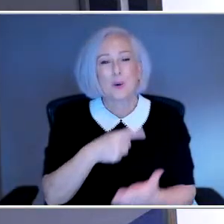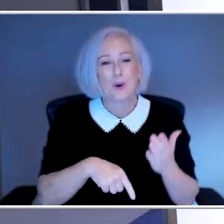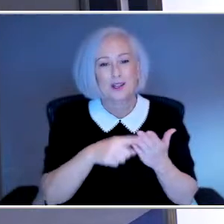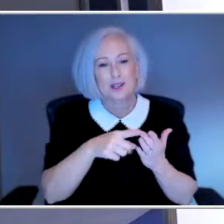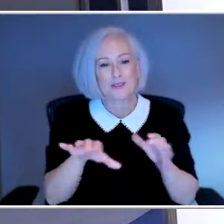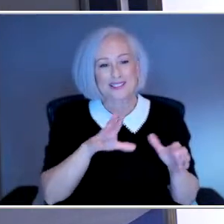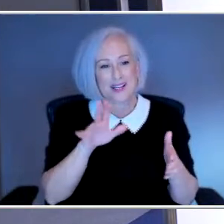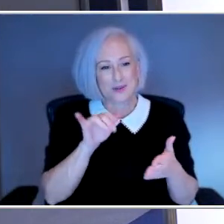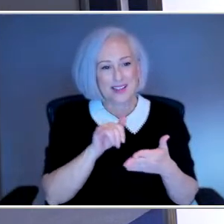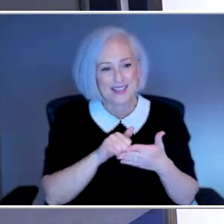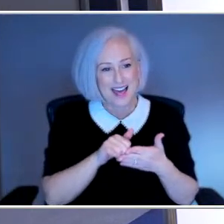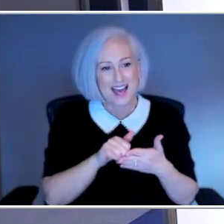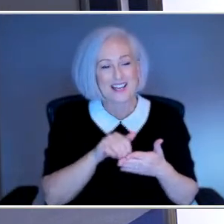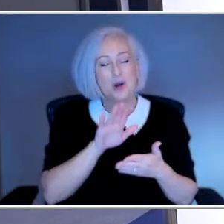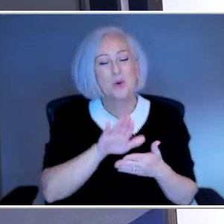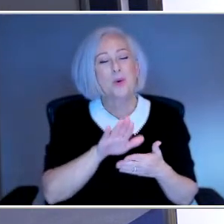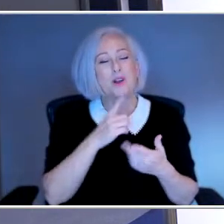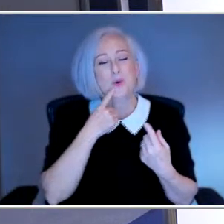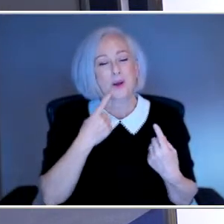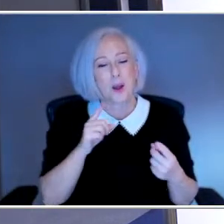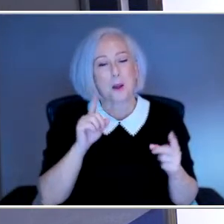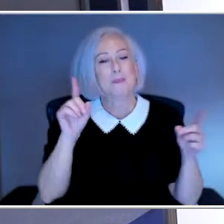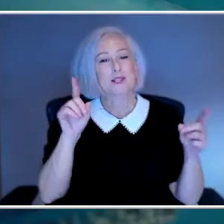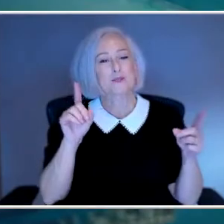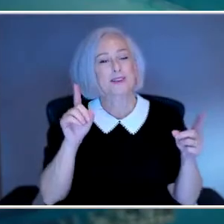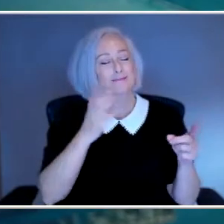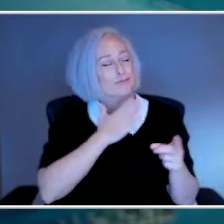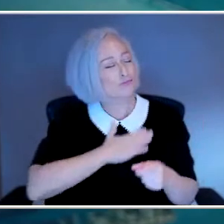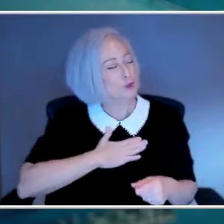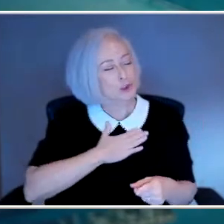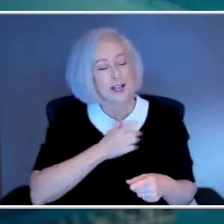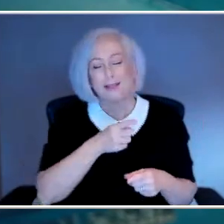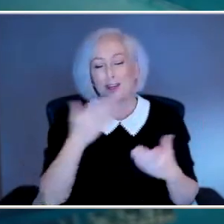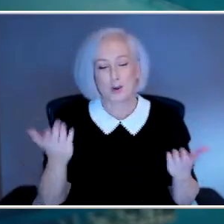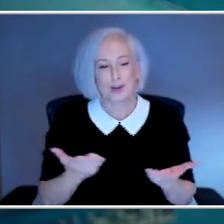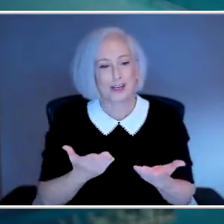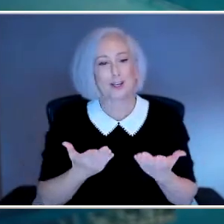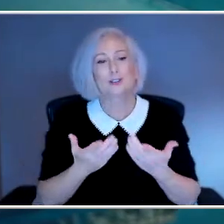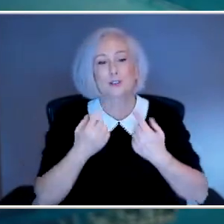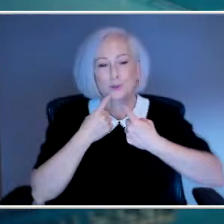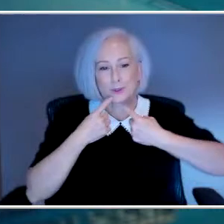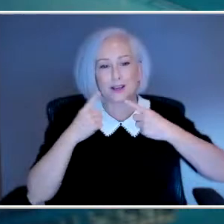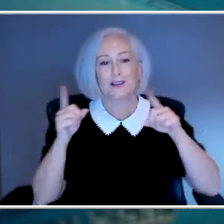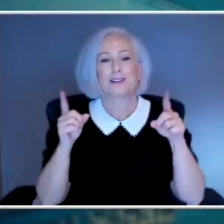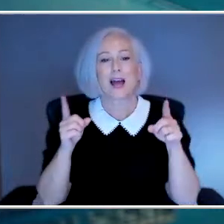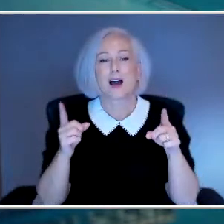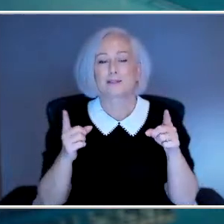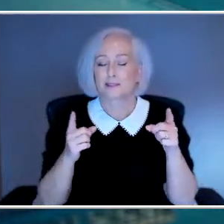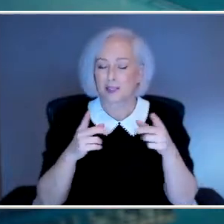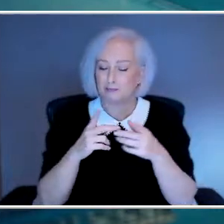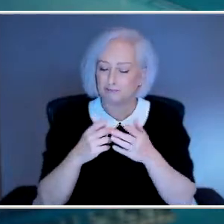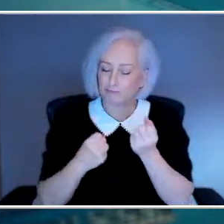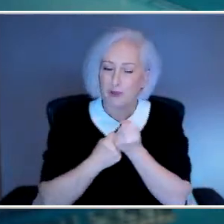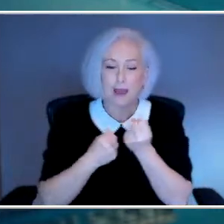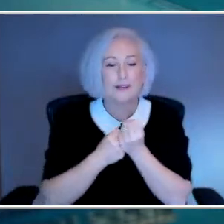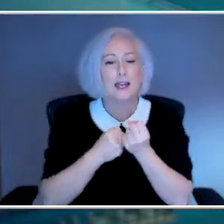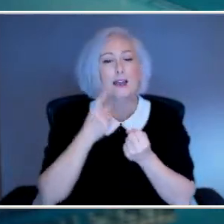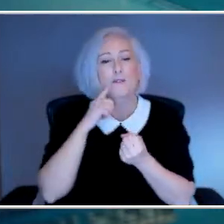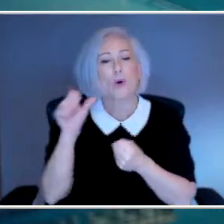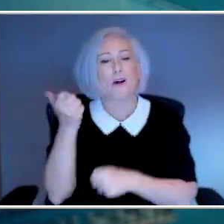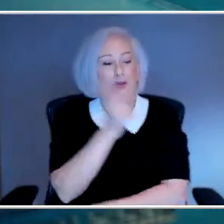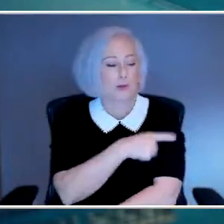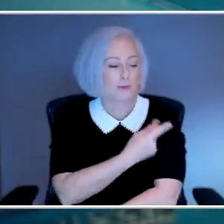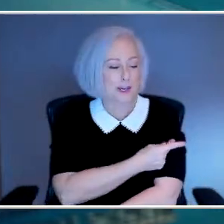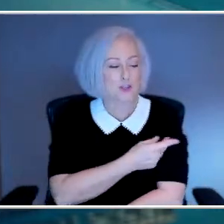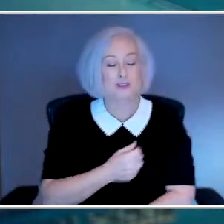and we are so appreciative that you're here to speak up as a patient advocate. If someone is not quite ready to have the